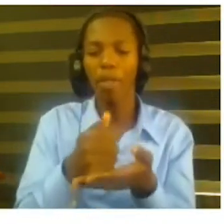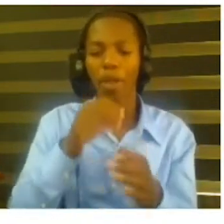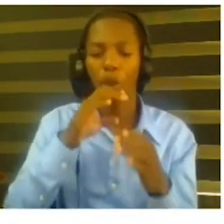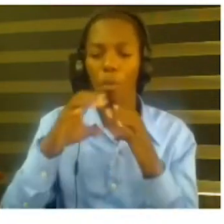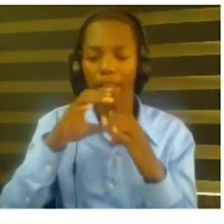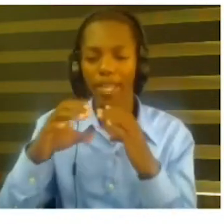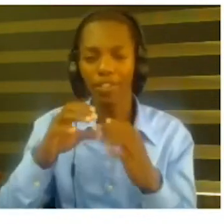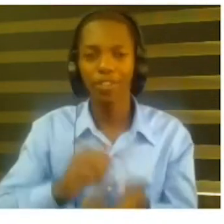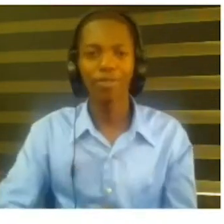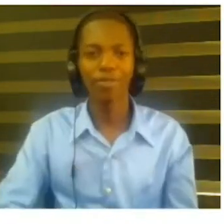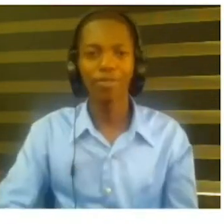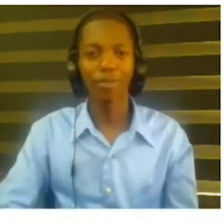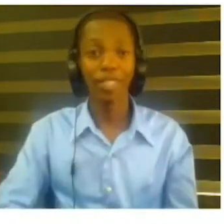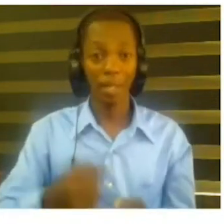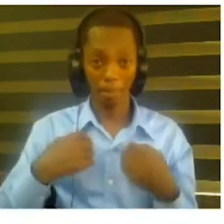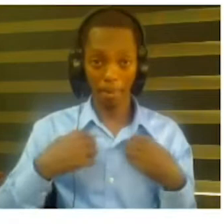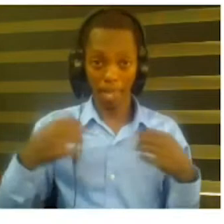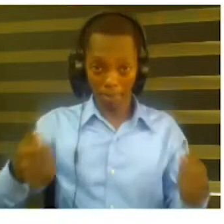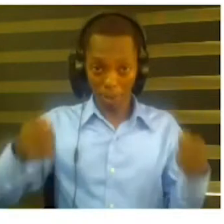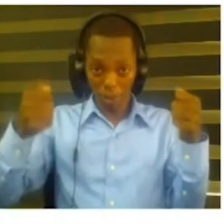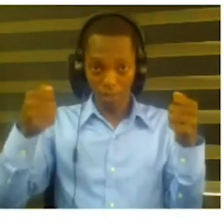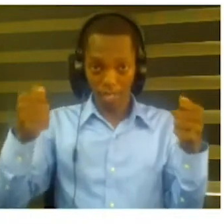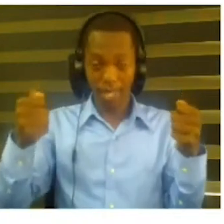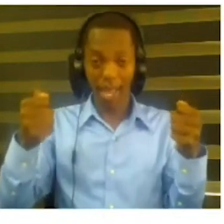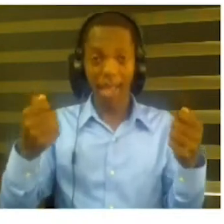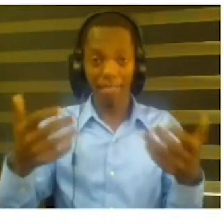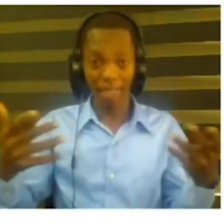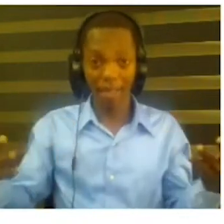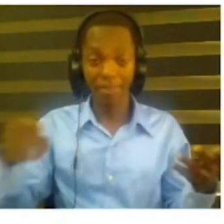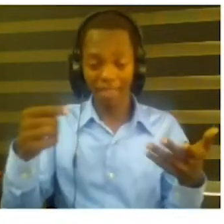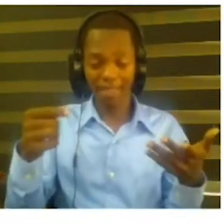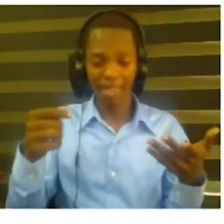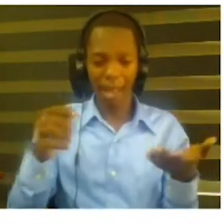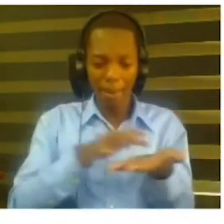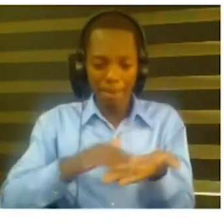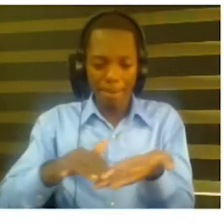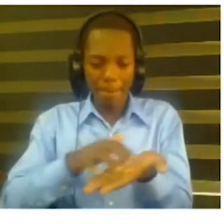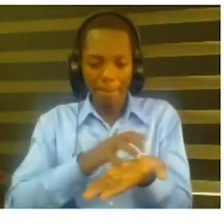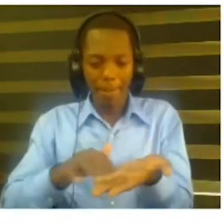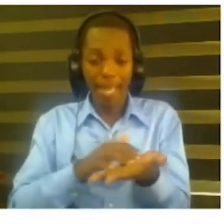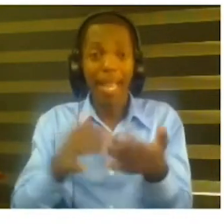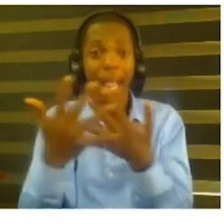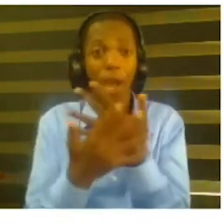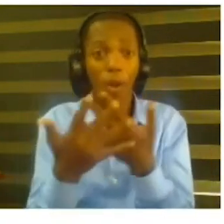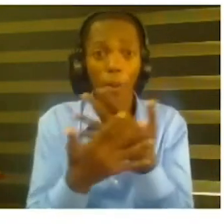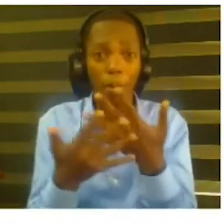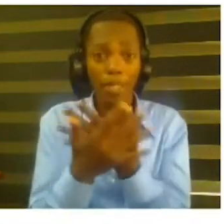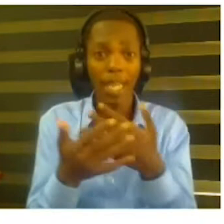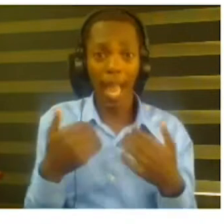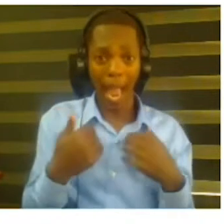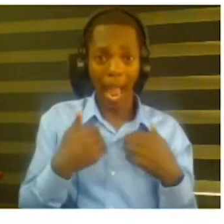I'm holding up a device, a Braille computer, and there's Braille dots along the bottom.